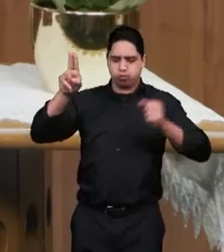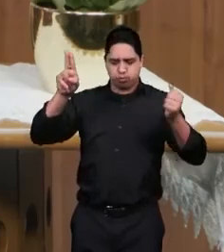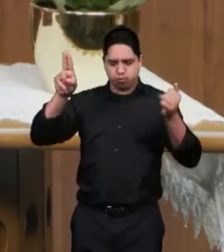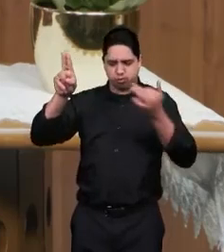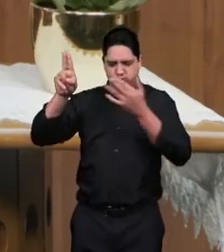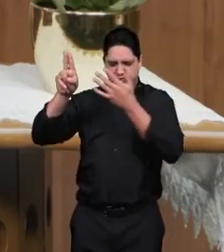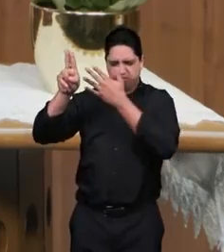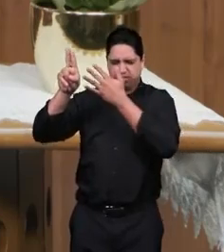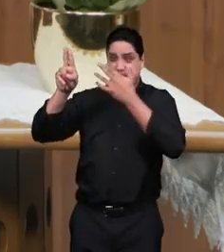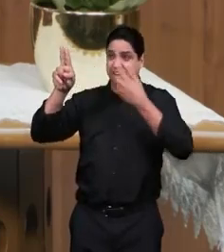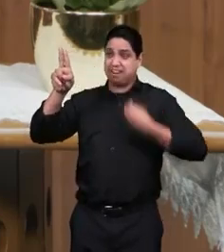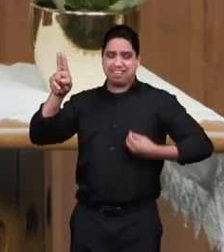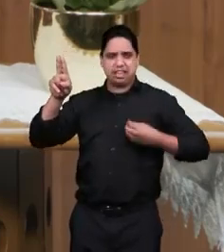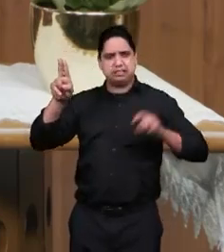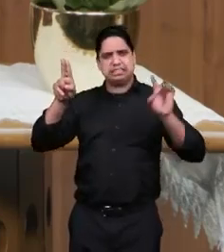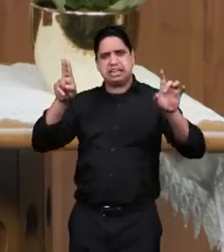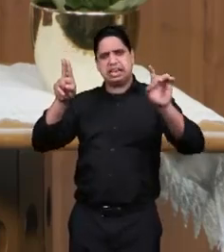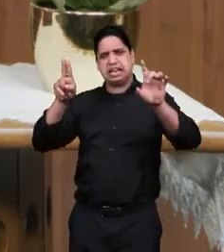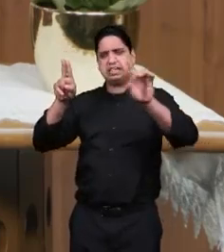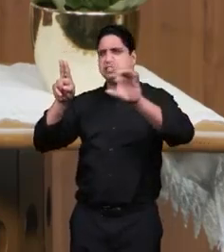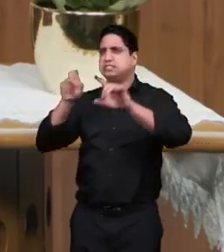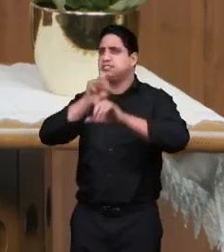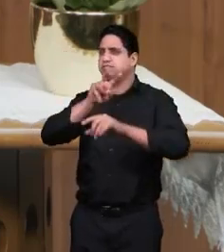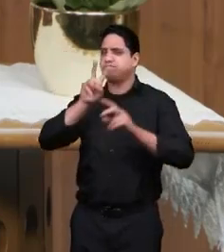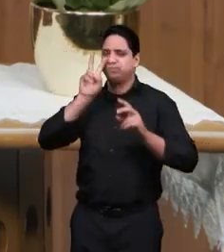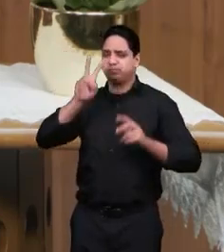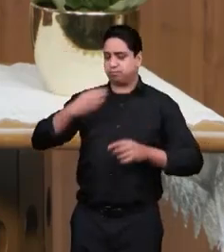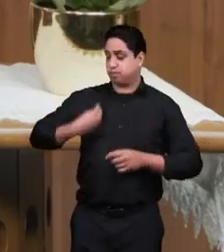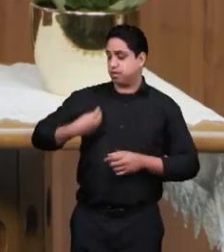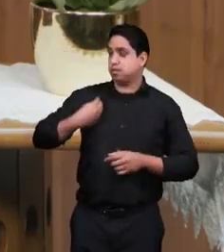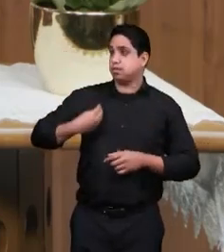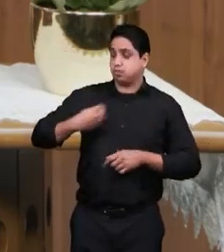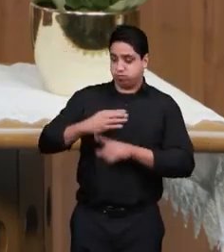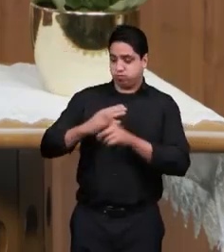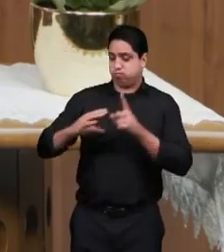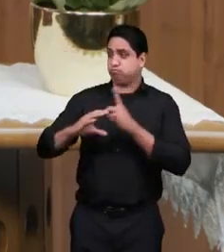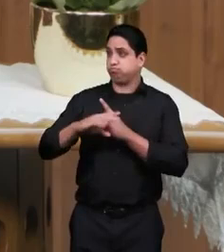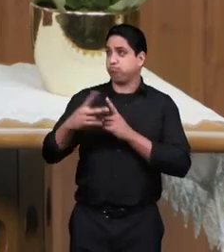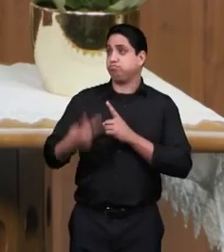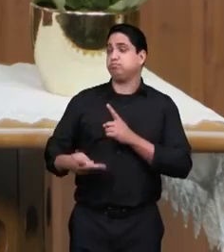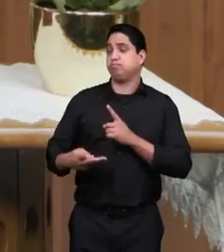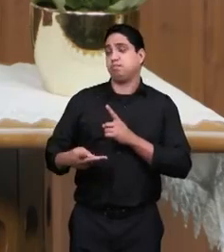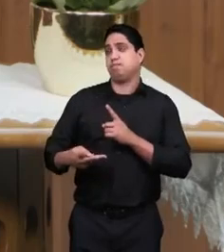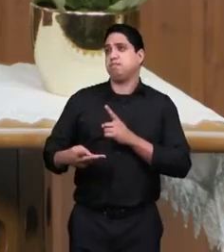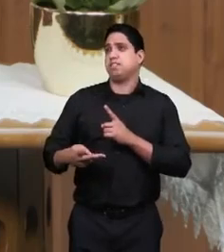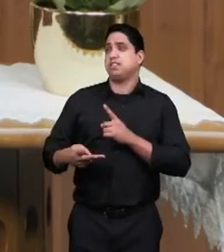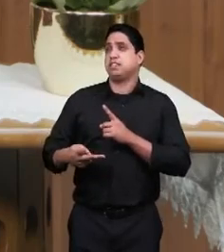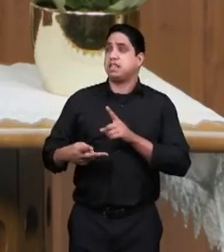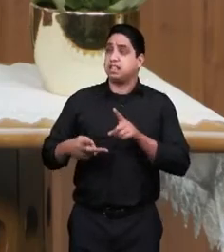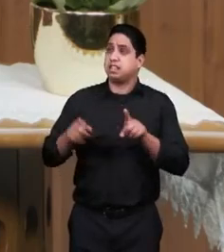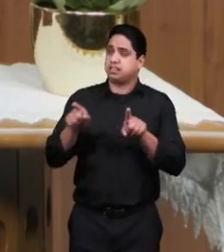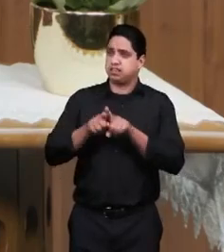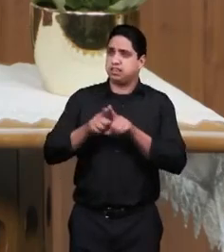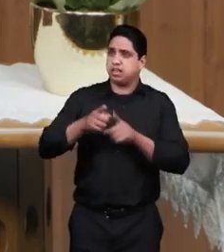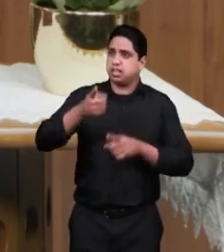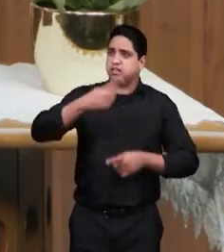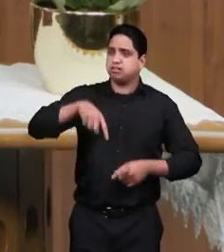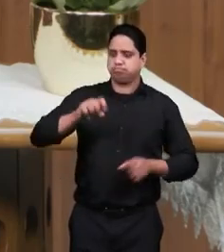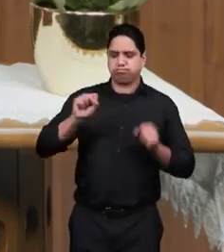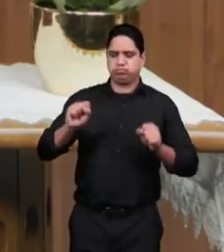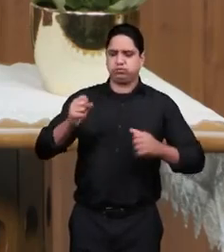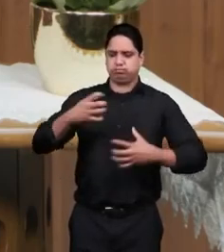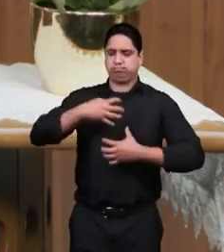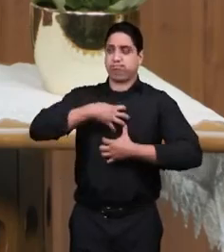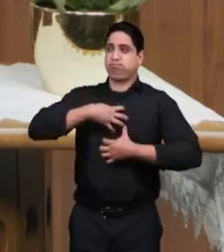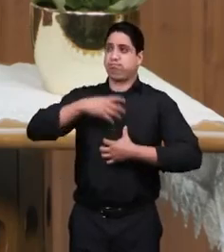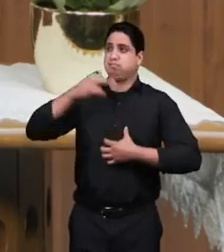glorified in the life of each person that is participating in this service. And we ask that we may reach